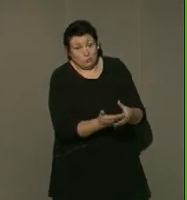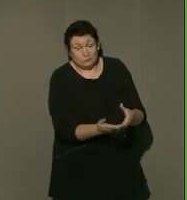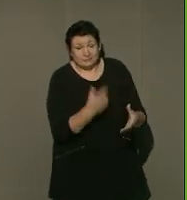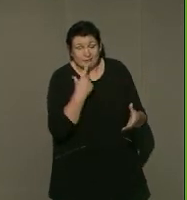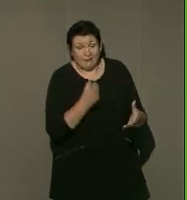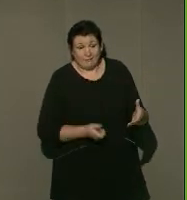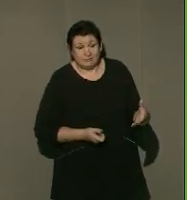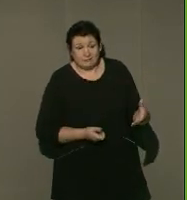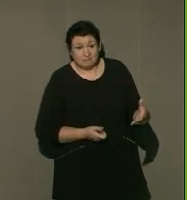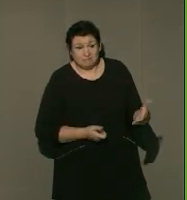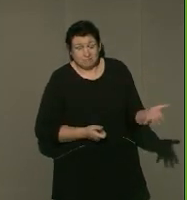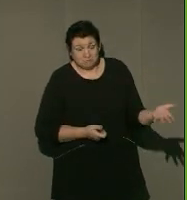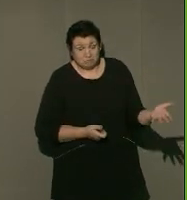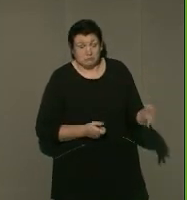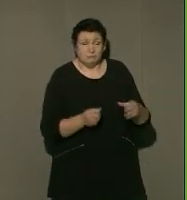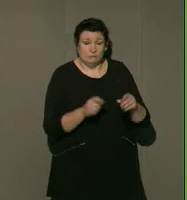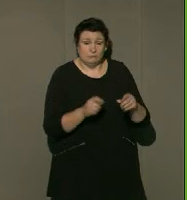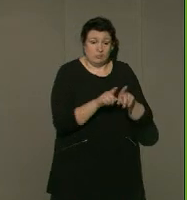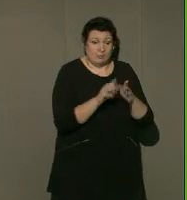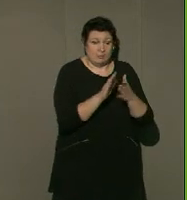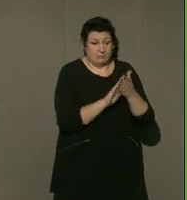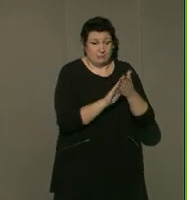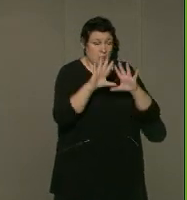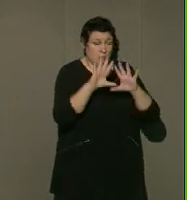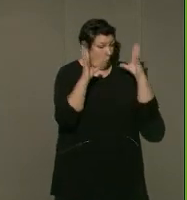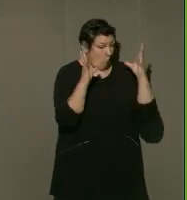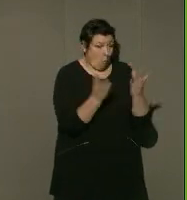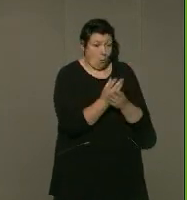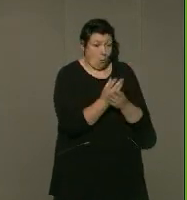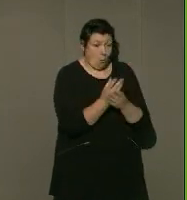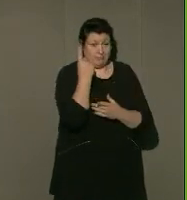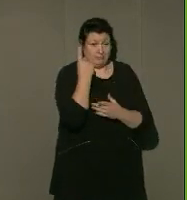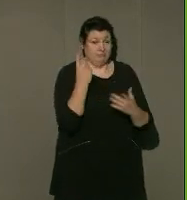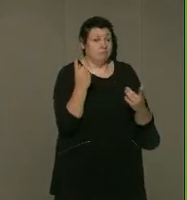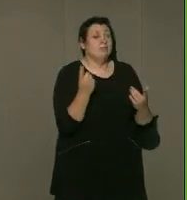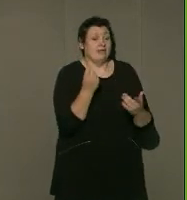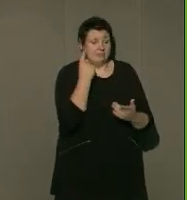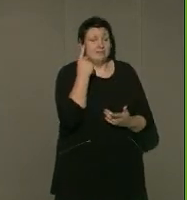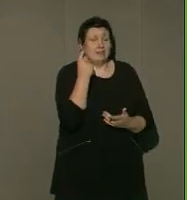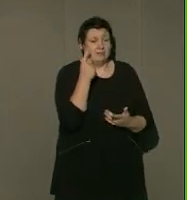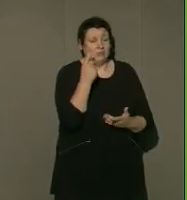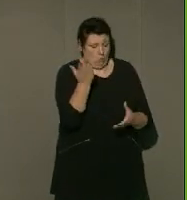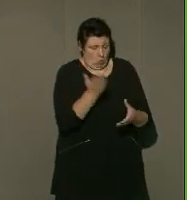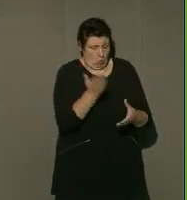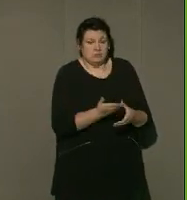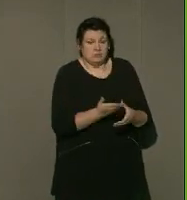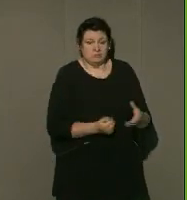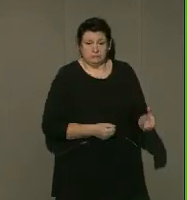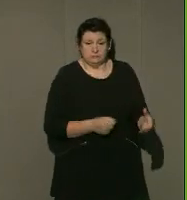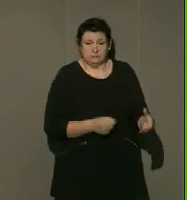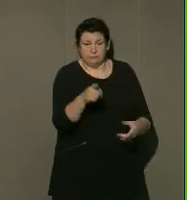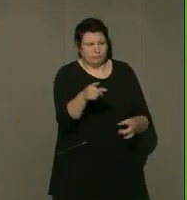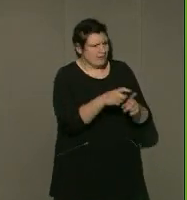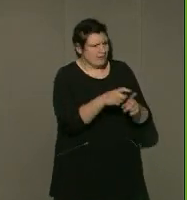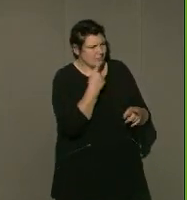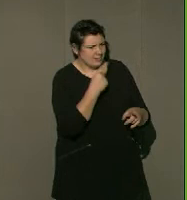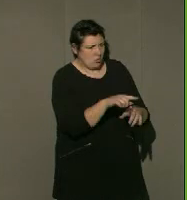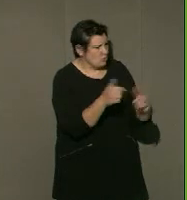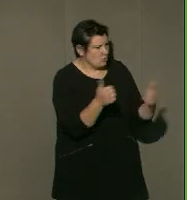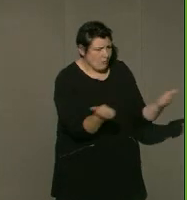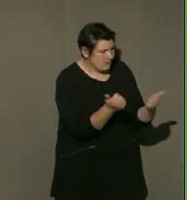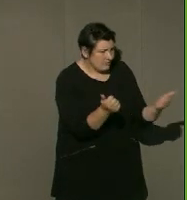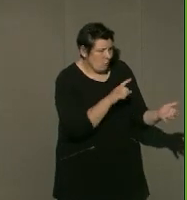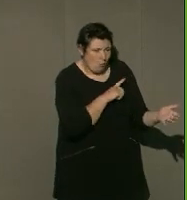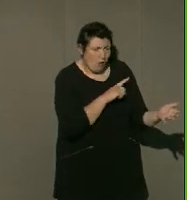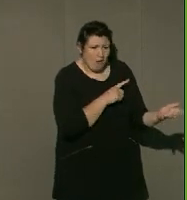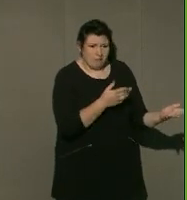and the whole thing makes sense as one piece. Doug says it's incomplete because we